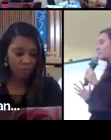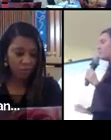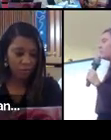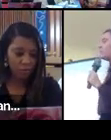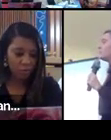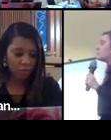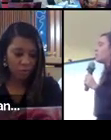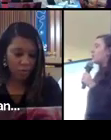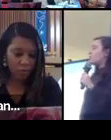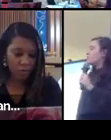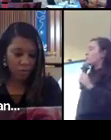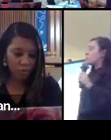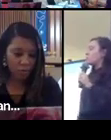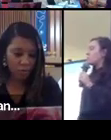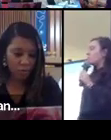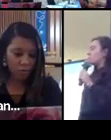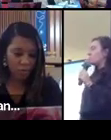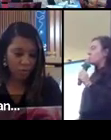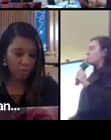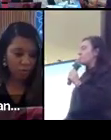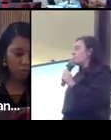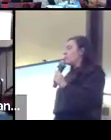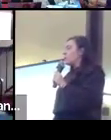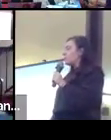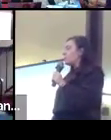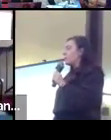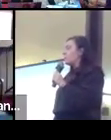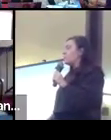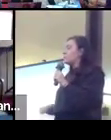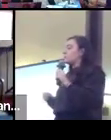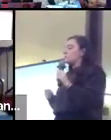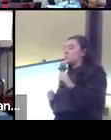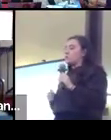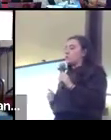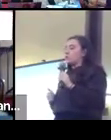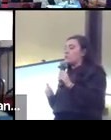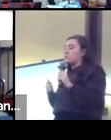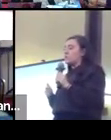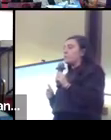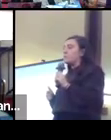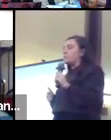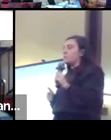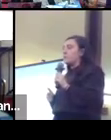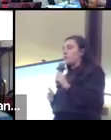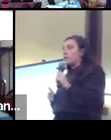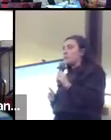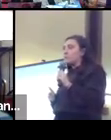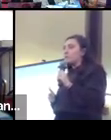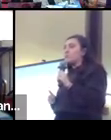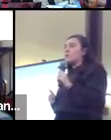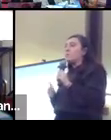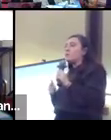everything. So our goal around specifically around economic development is really strengthening those serving